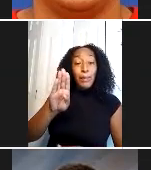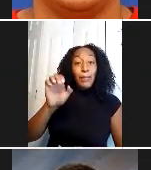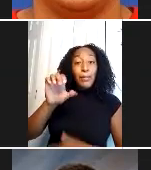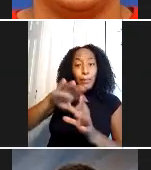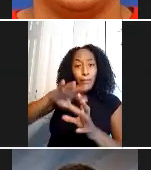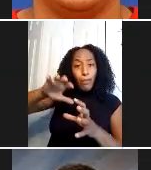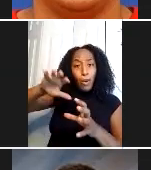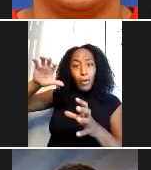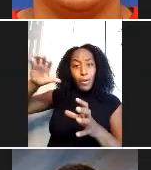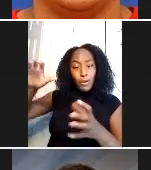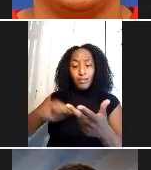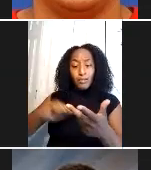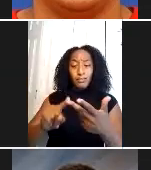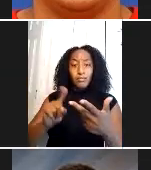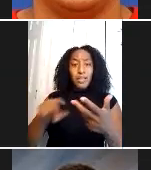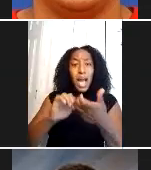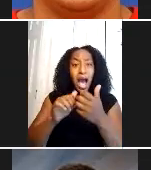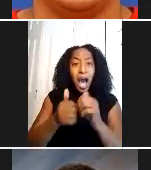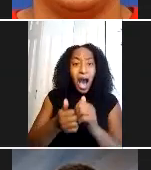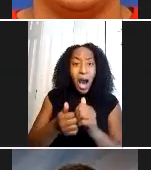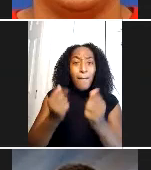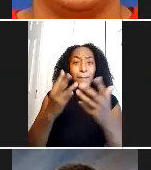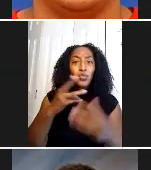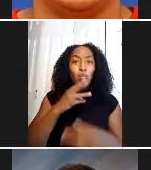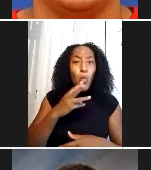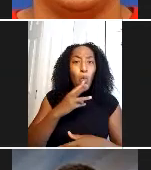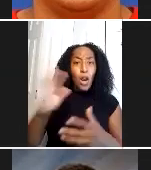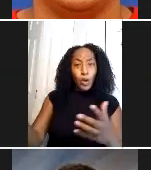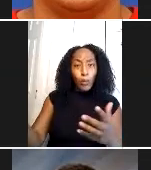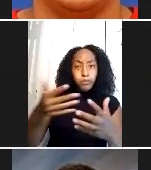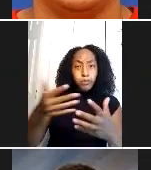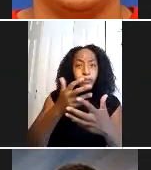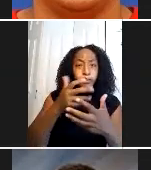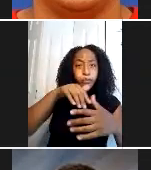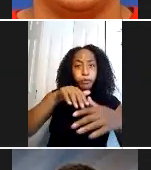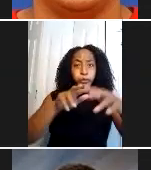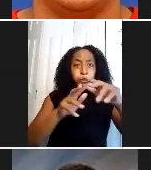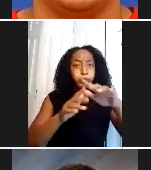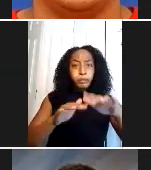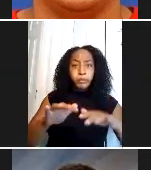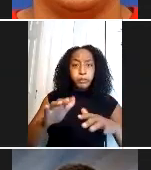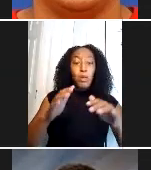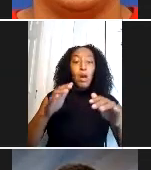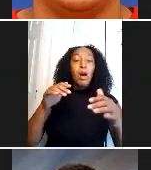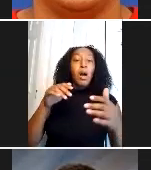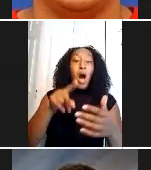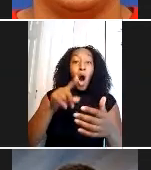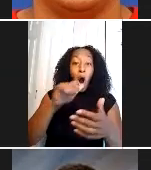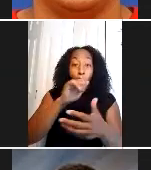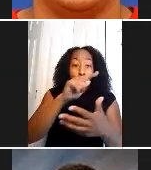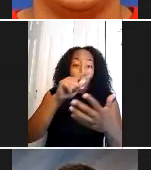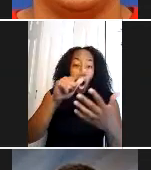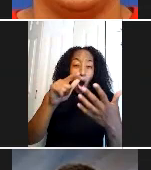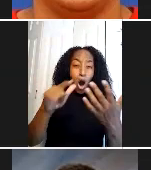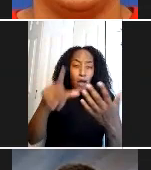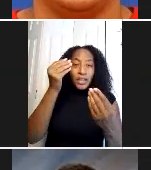of the Titanic has to be, synthesized before the hypothesis